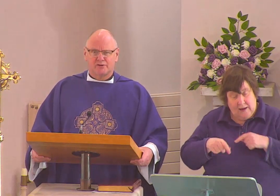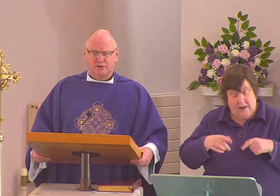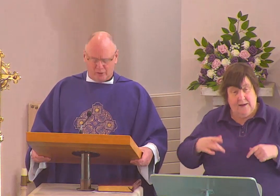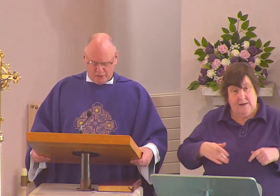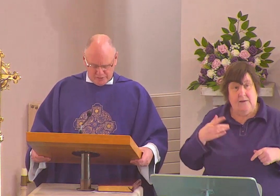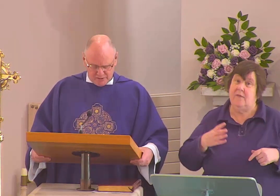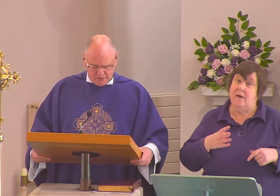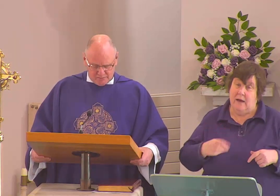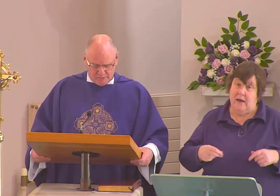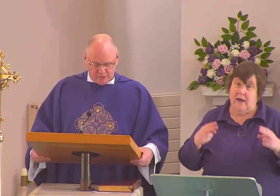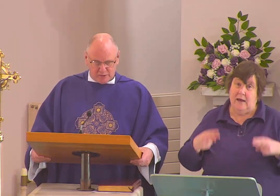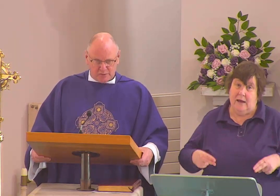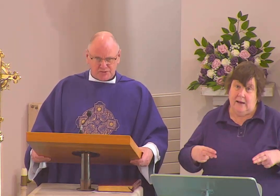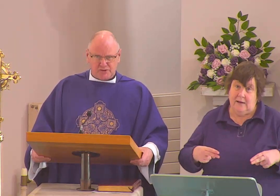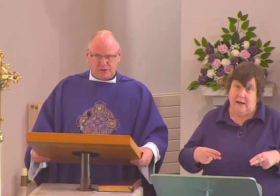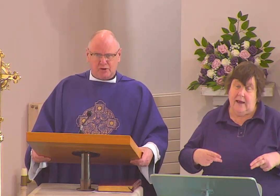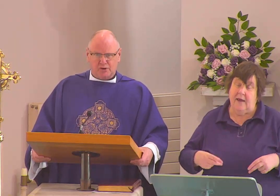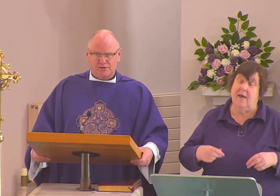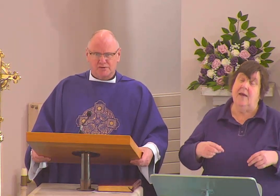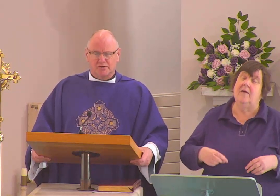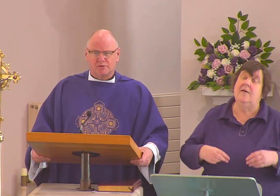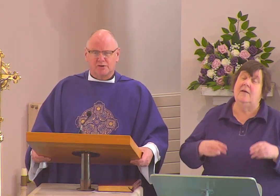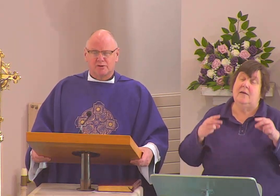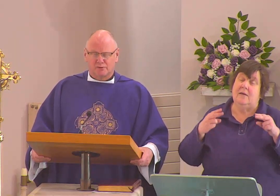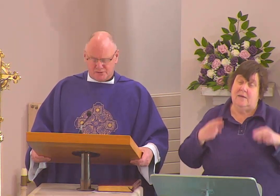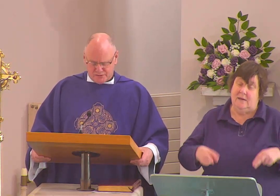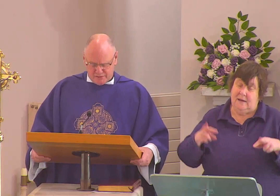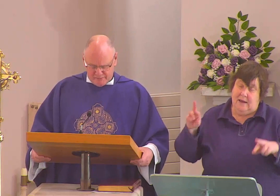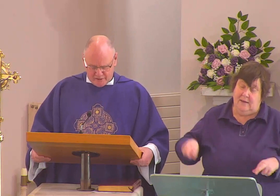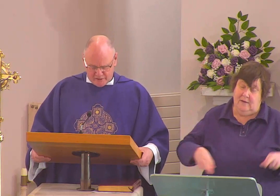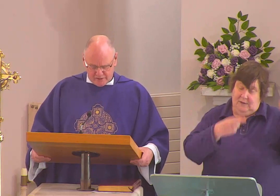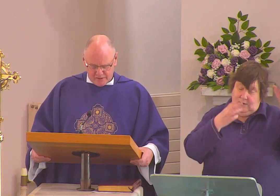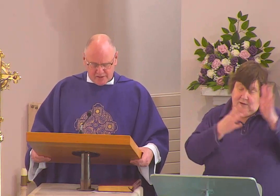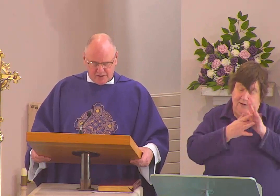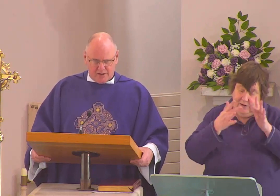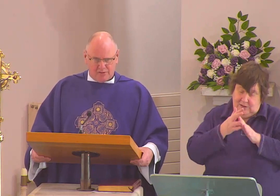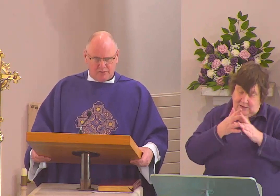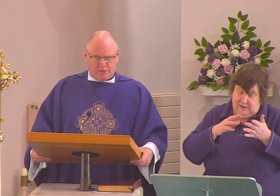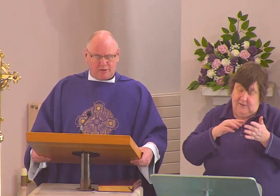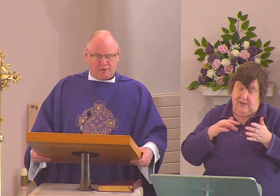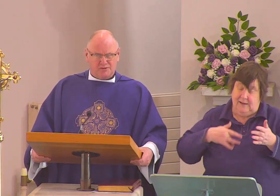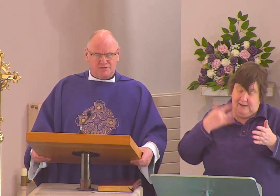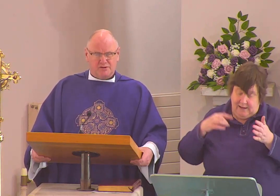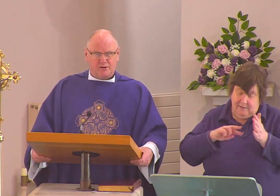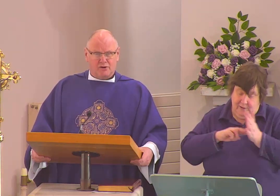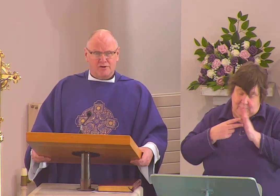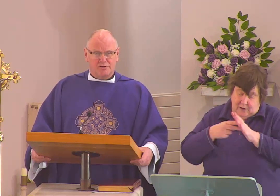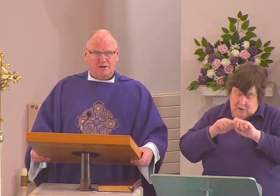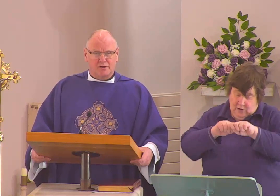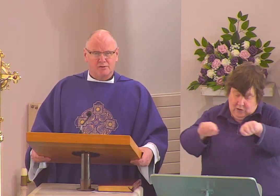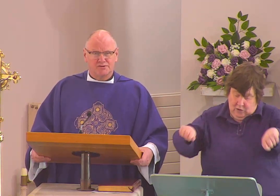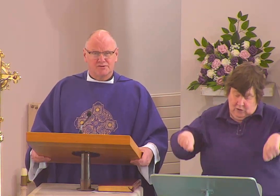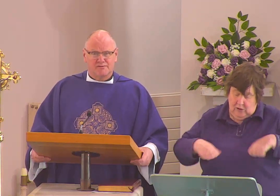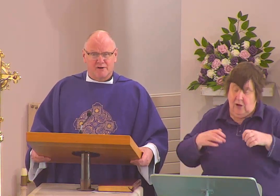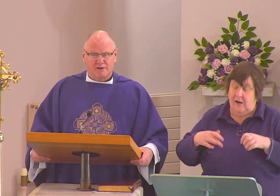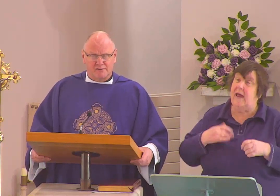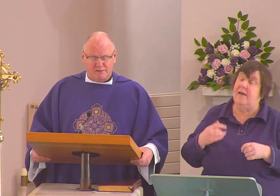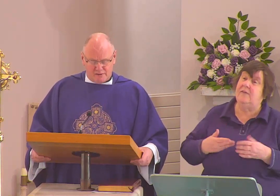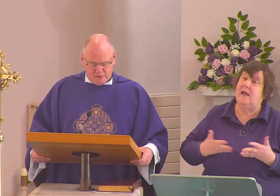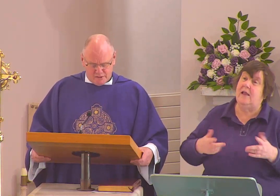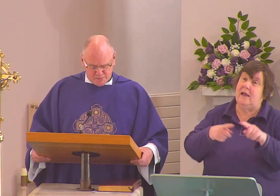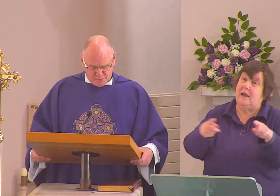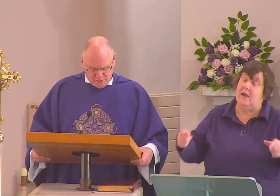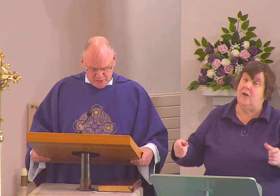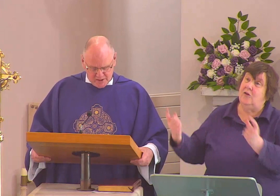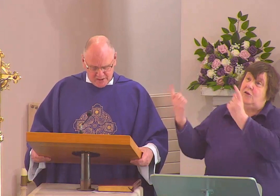to the Lord. When we're close to the Lord, we're close to the Father. When we're close to the Lord and close to the Father,